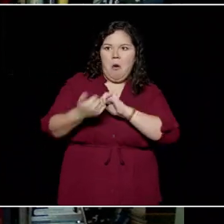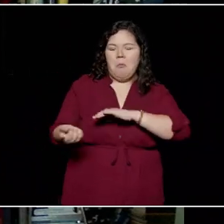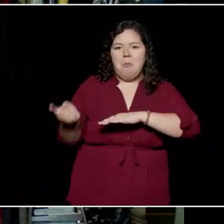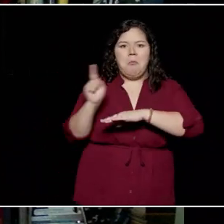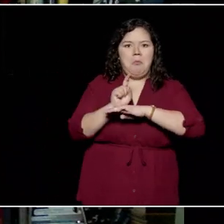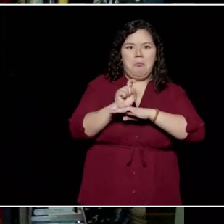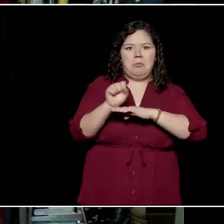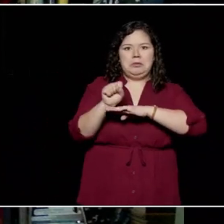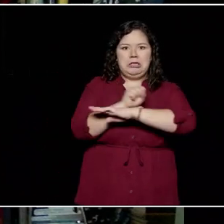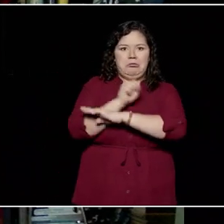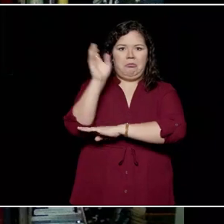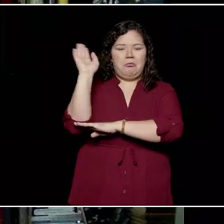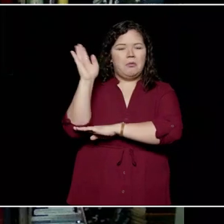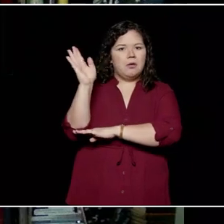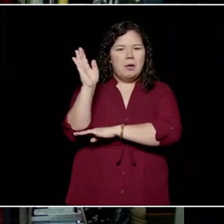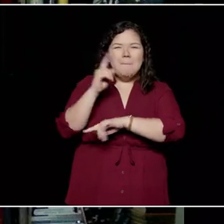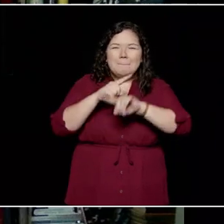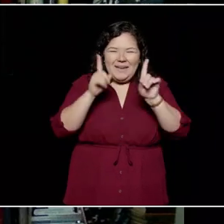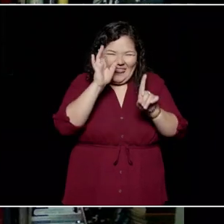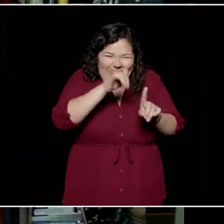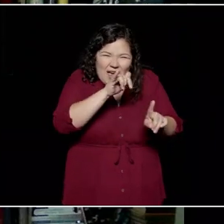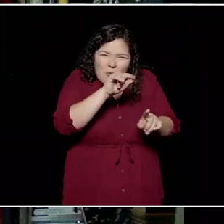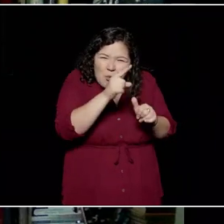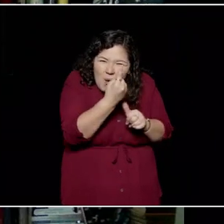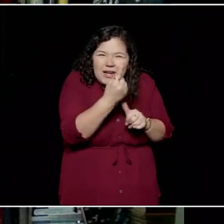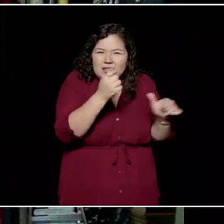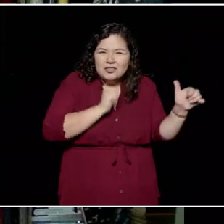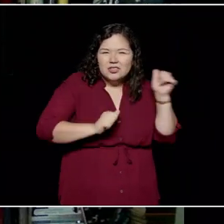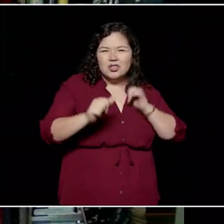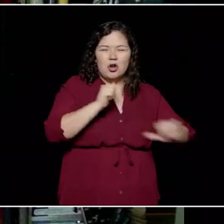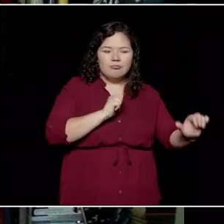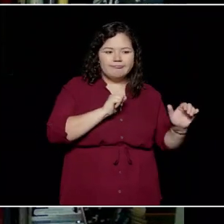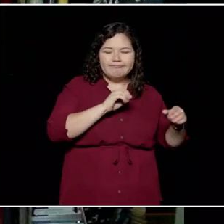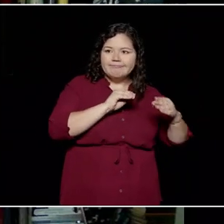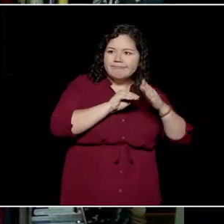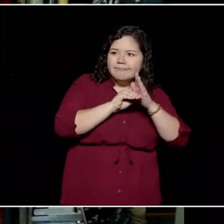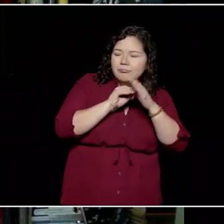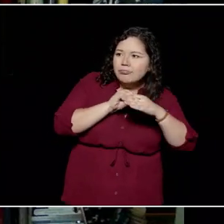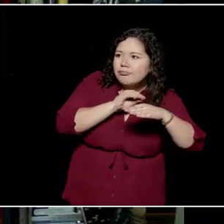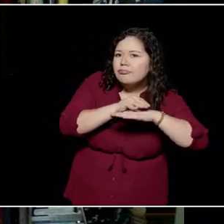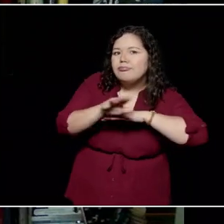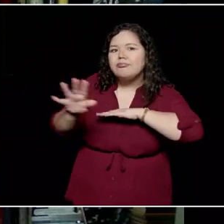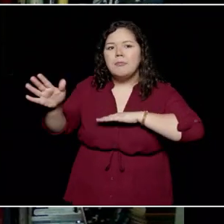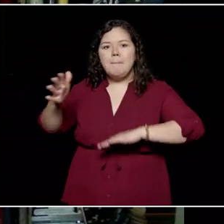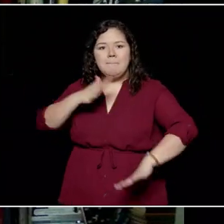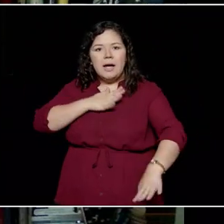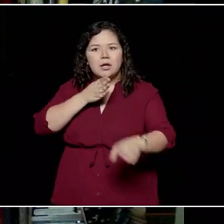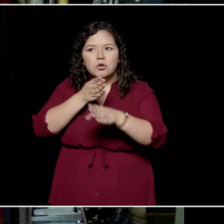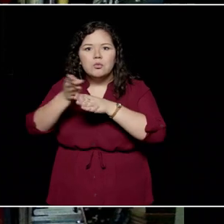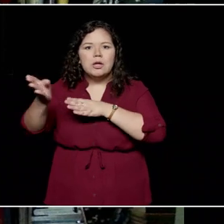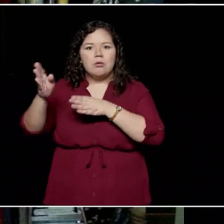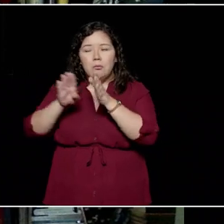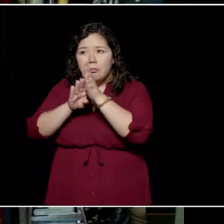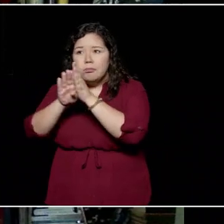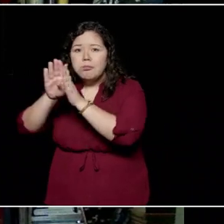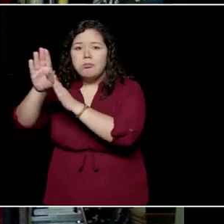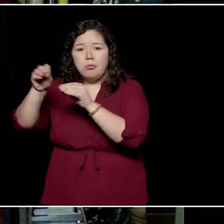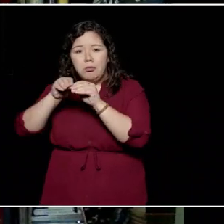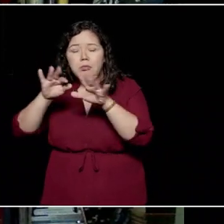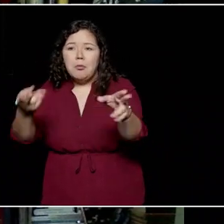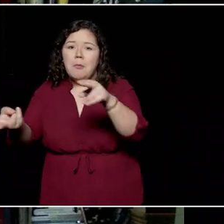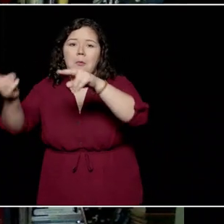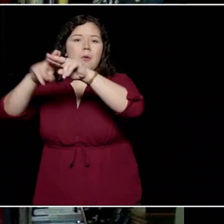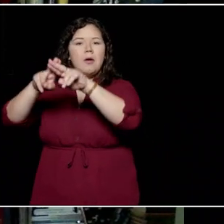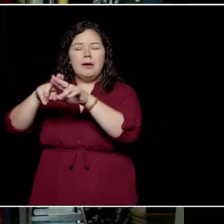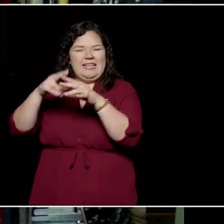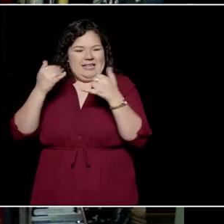stage. That show, that single show, led to a career in show business that I am so grateful for. But if I